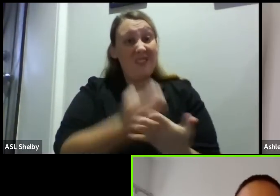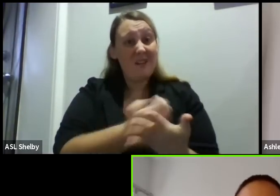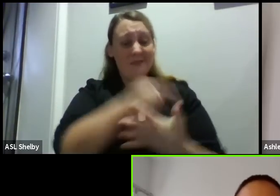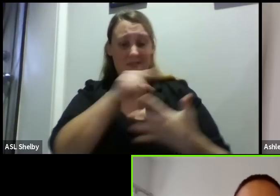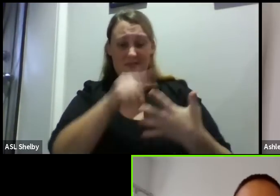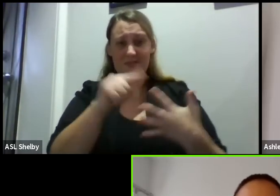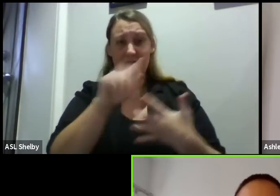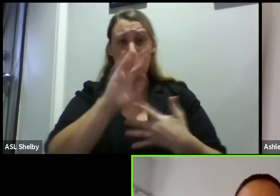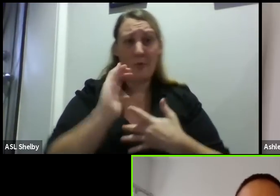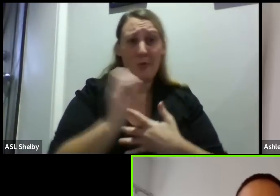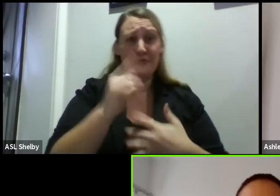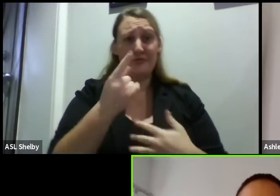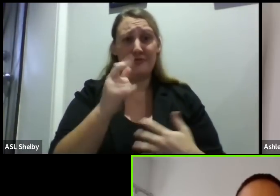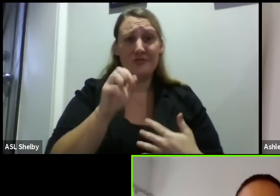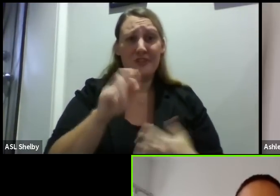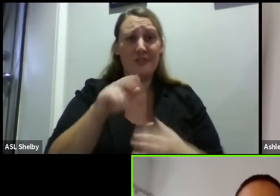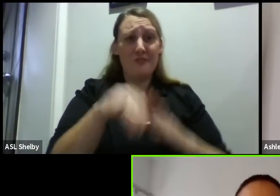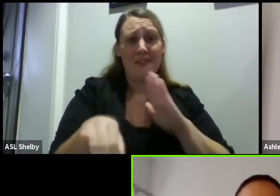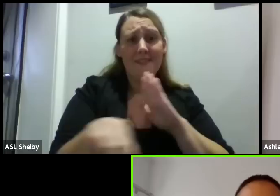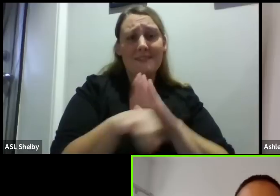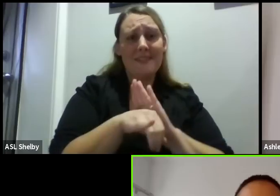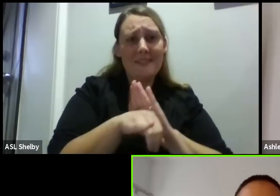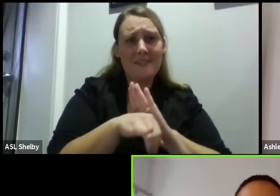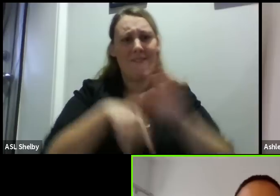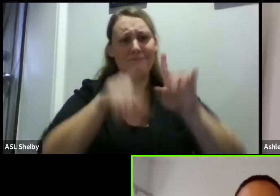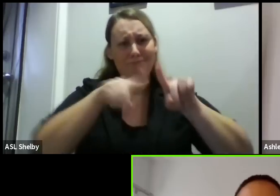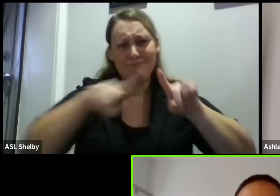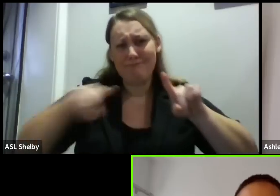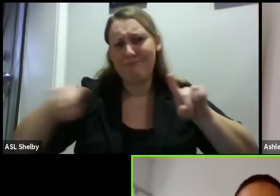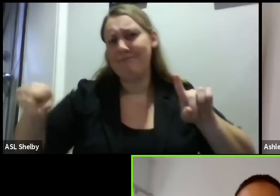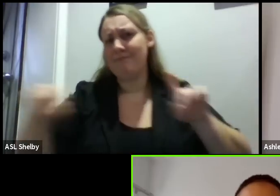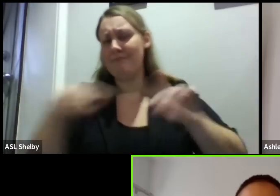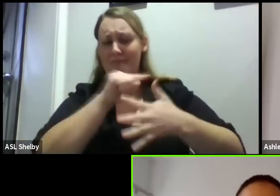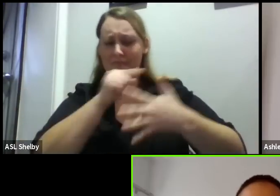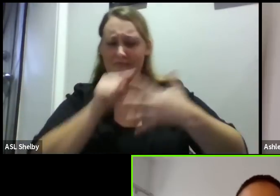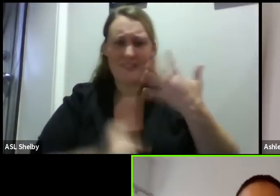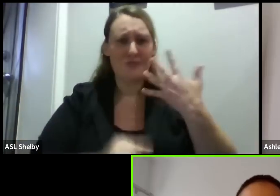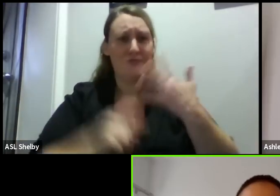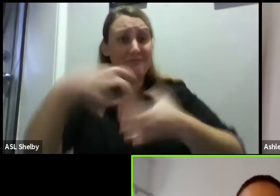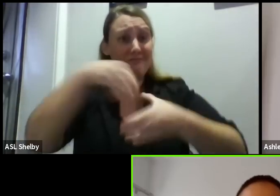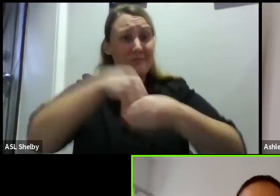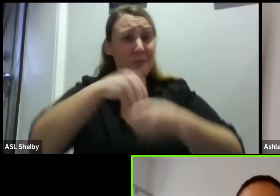identity, sexual orientation, and race.